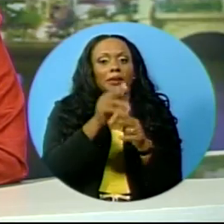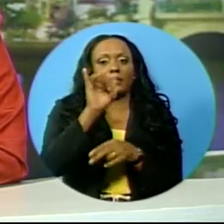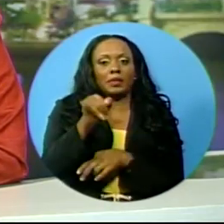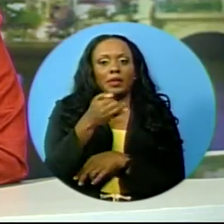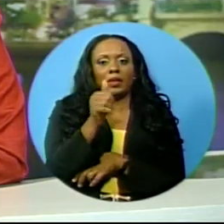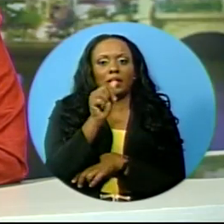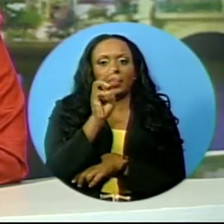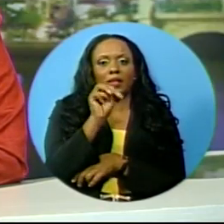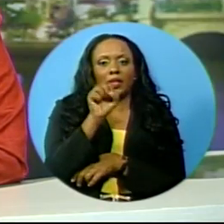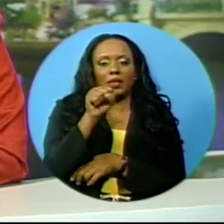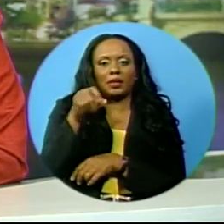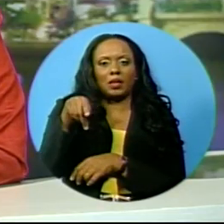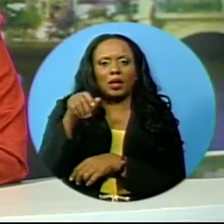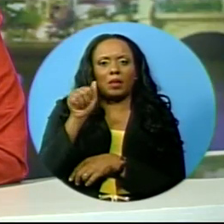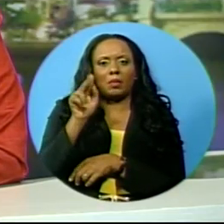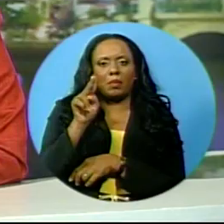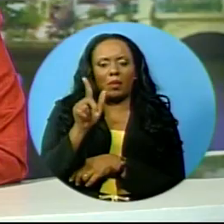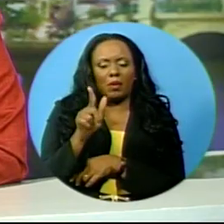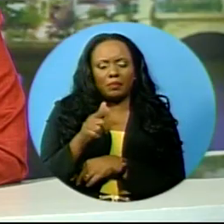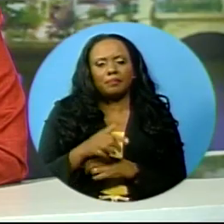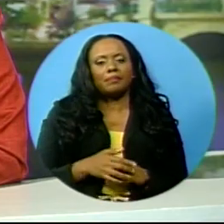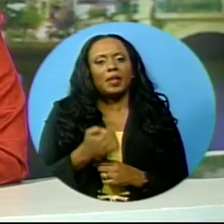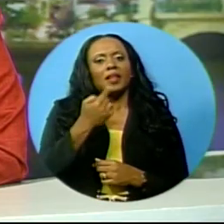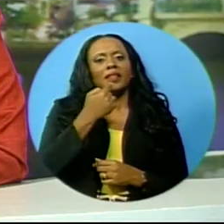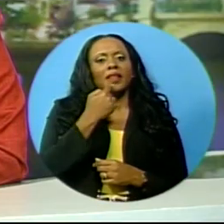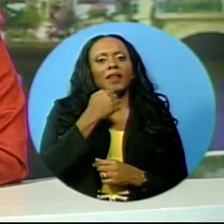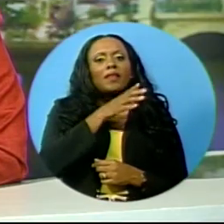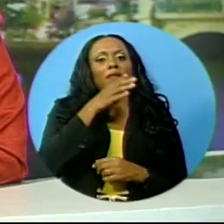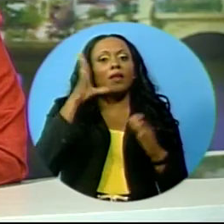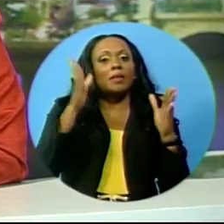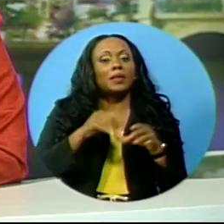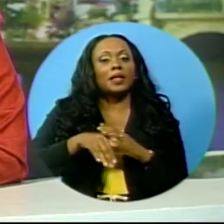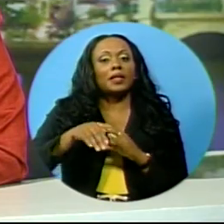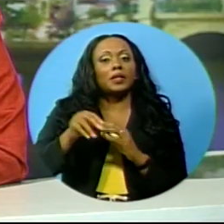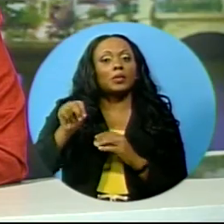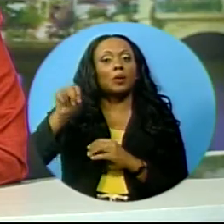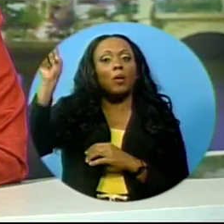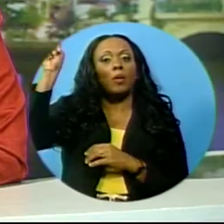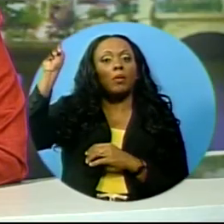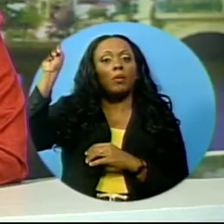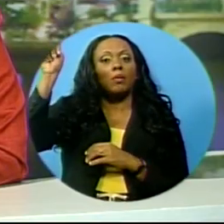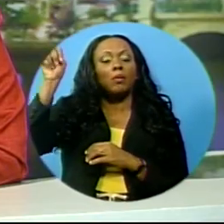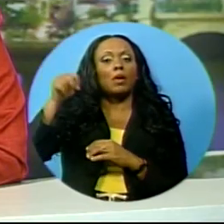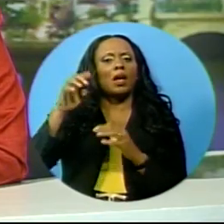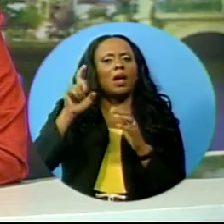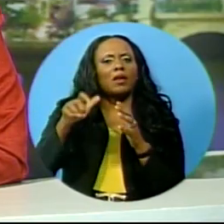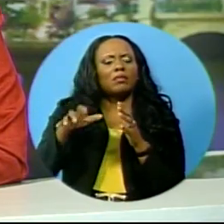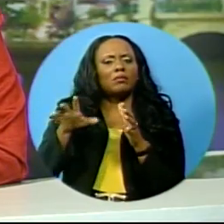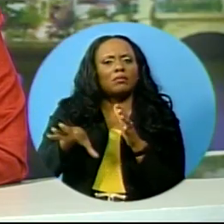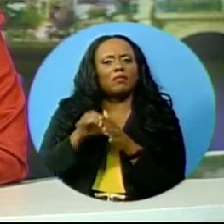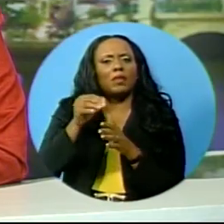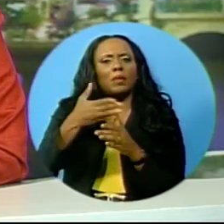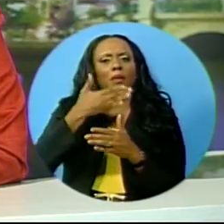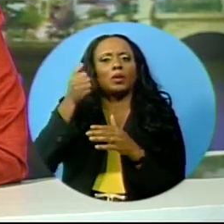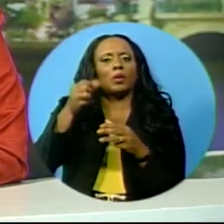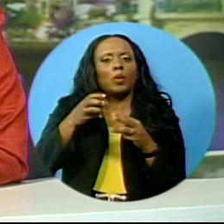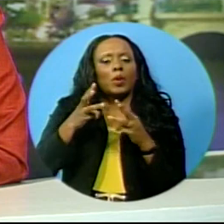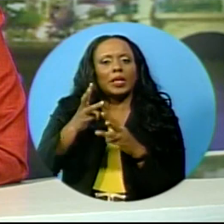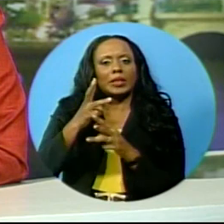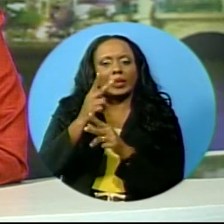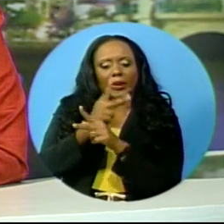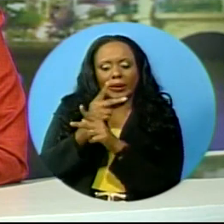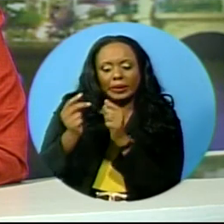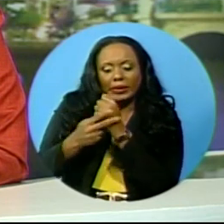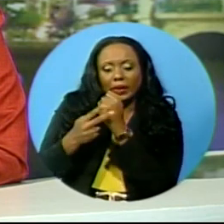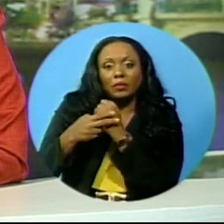Society, James Paul, says local farmers in the north will have to look at more effective ways of harvesting water. He's suggesting